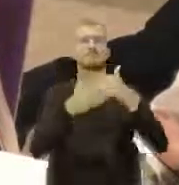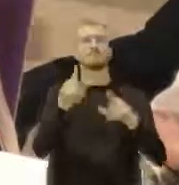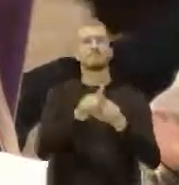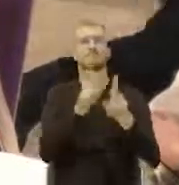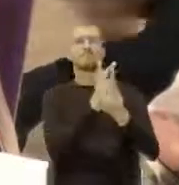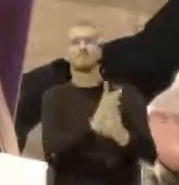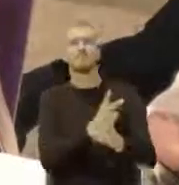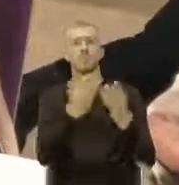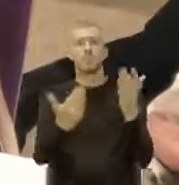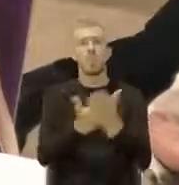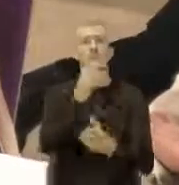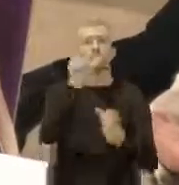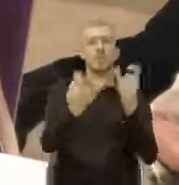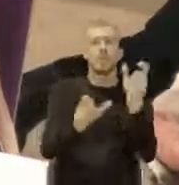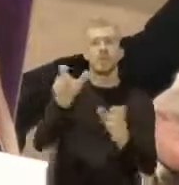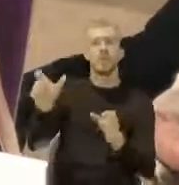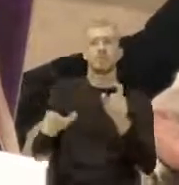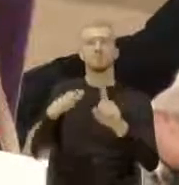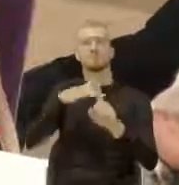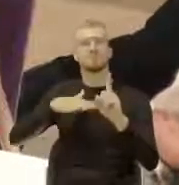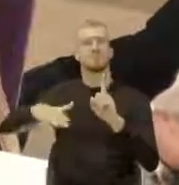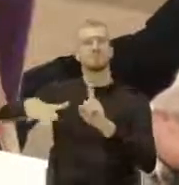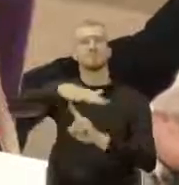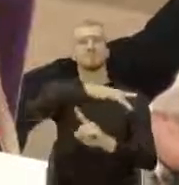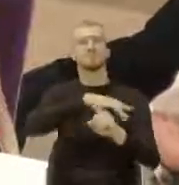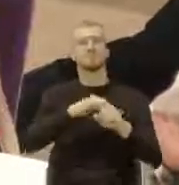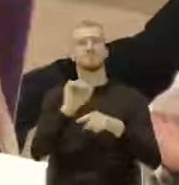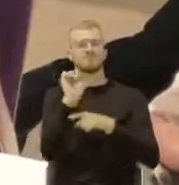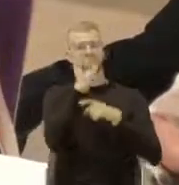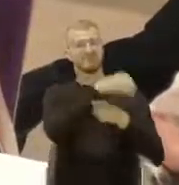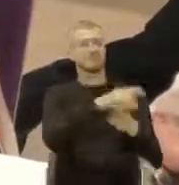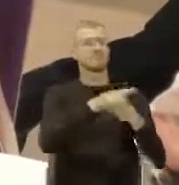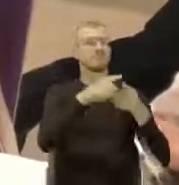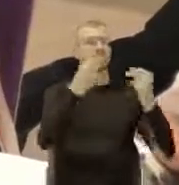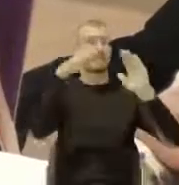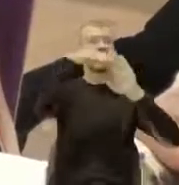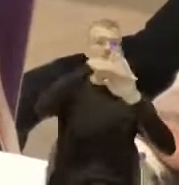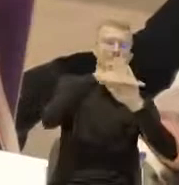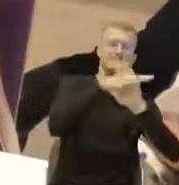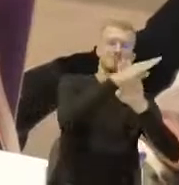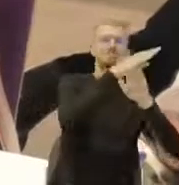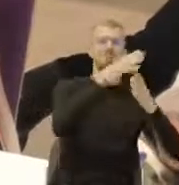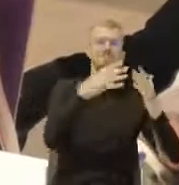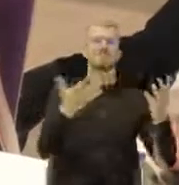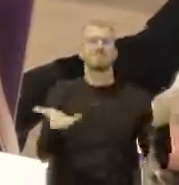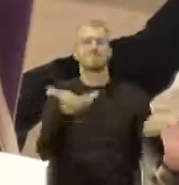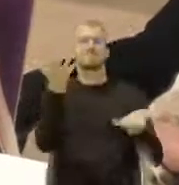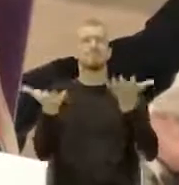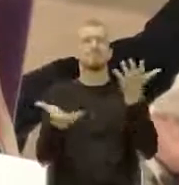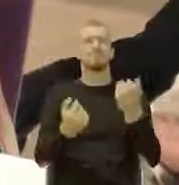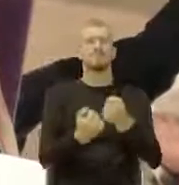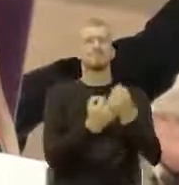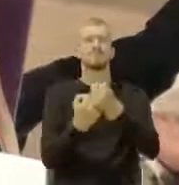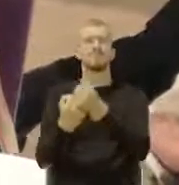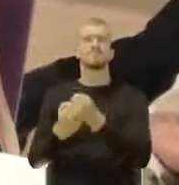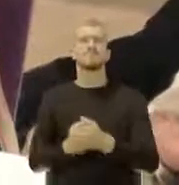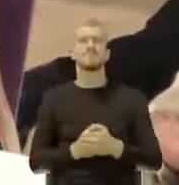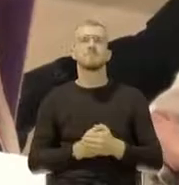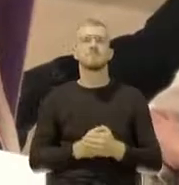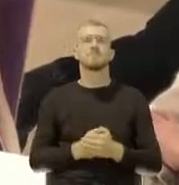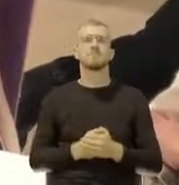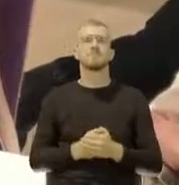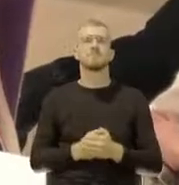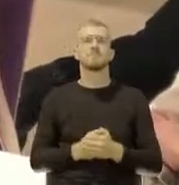It is more than necessary to understand the vital role of cities and the local governments and